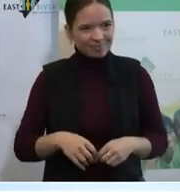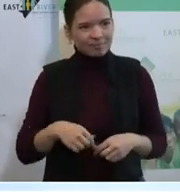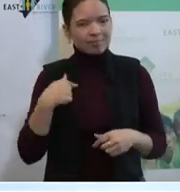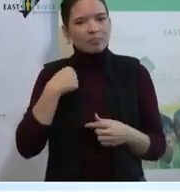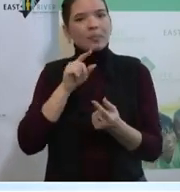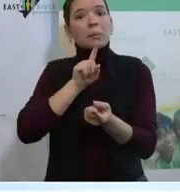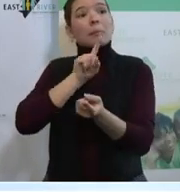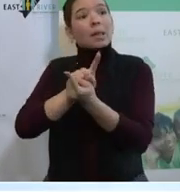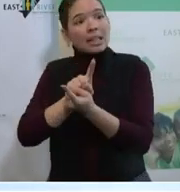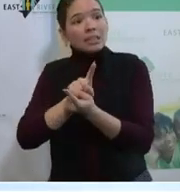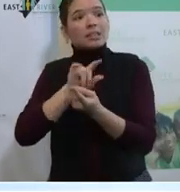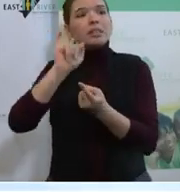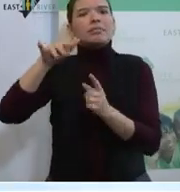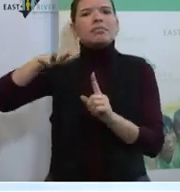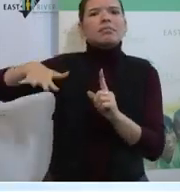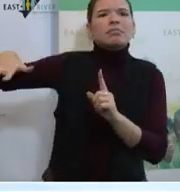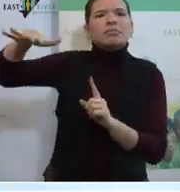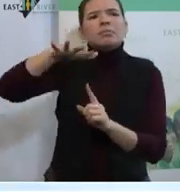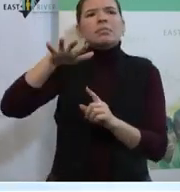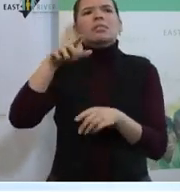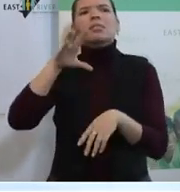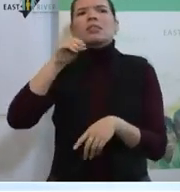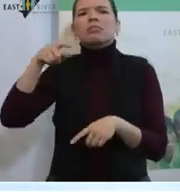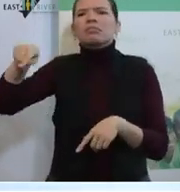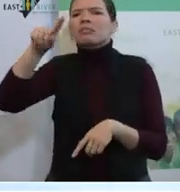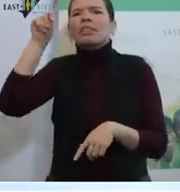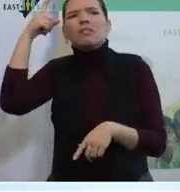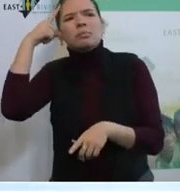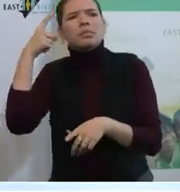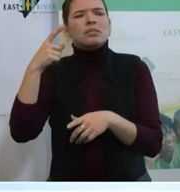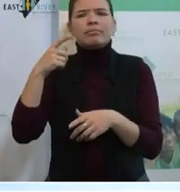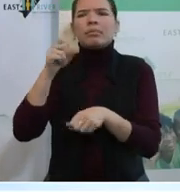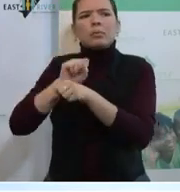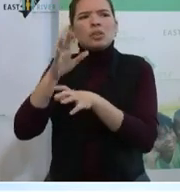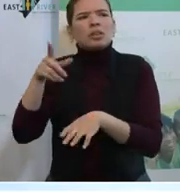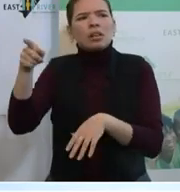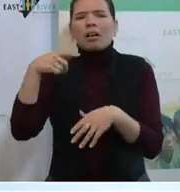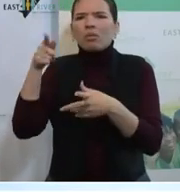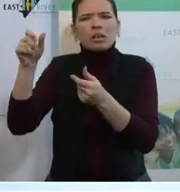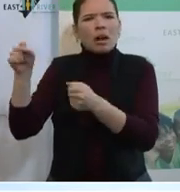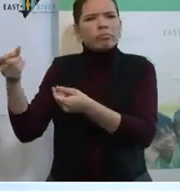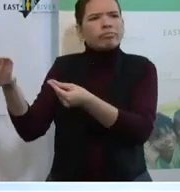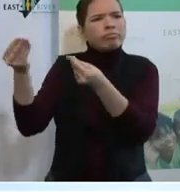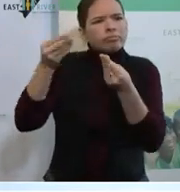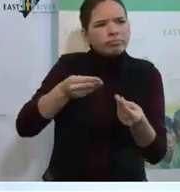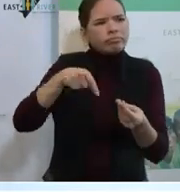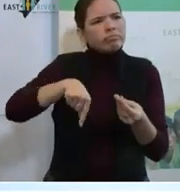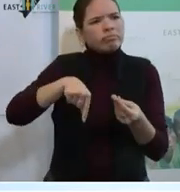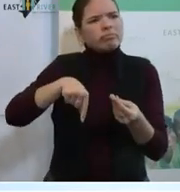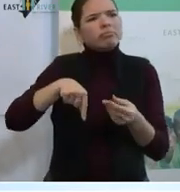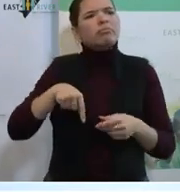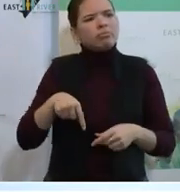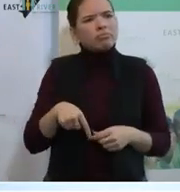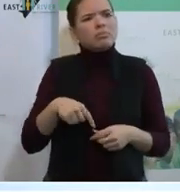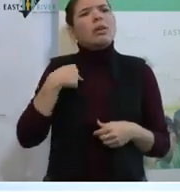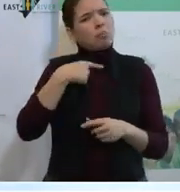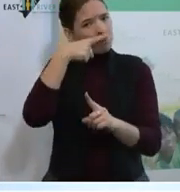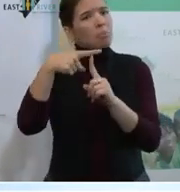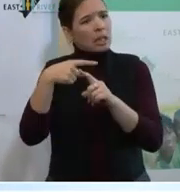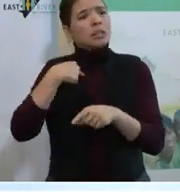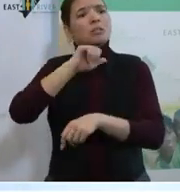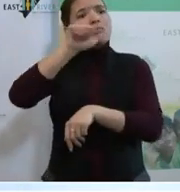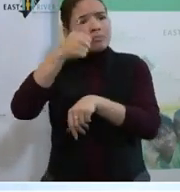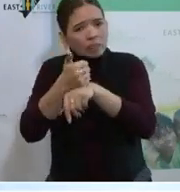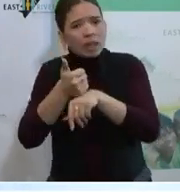move here. And they have also created a space for us for our Family Success Center, which is going to be next door and will be opening